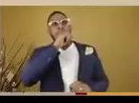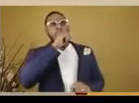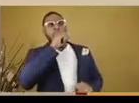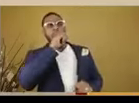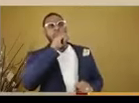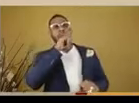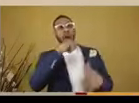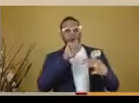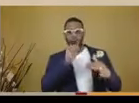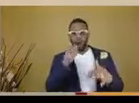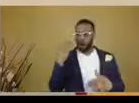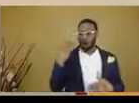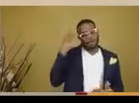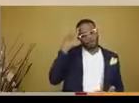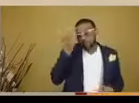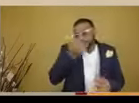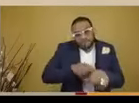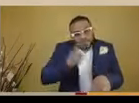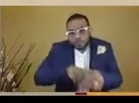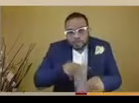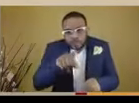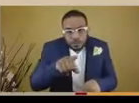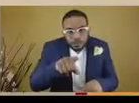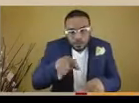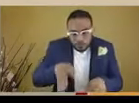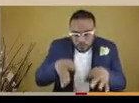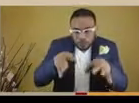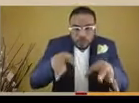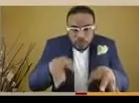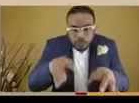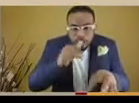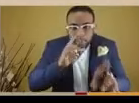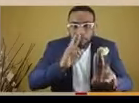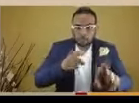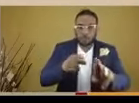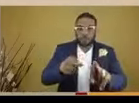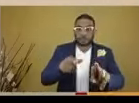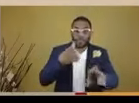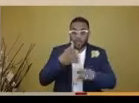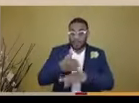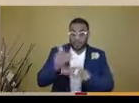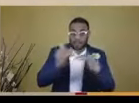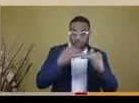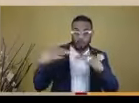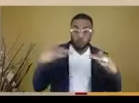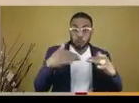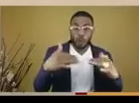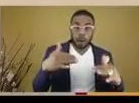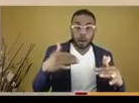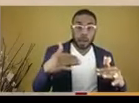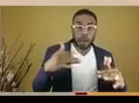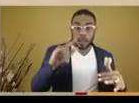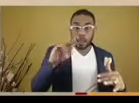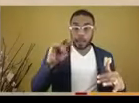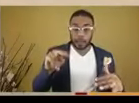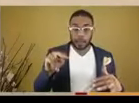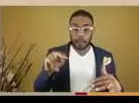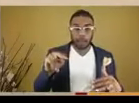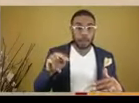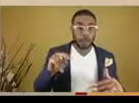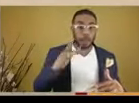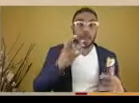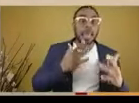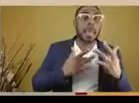that's been out here knows that every time you move forward, there's going to be a reaction. After the Civil War and Lincoln